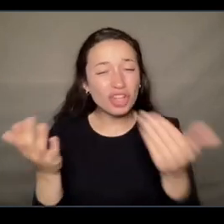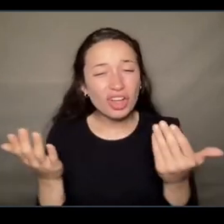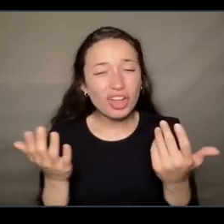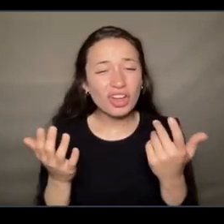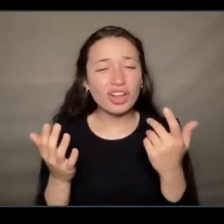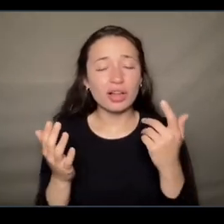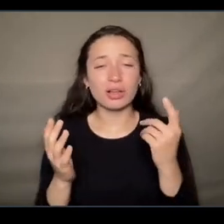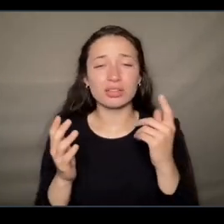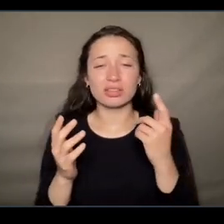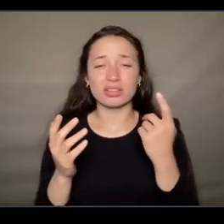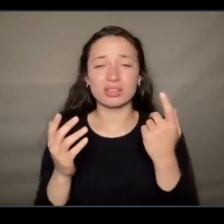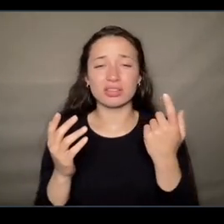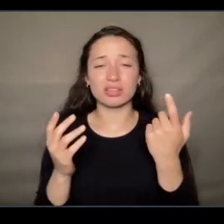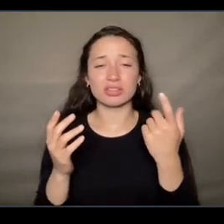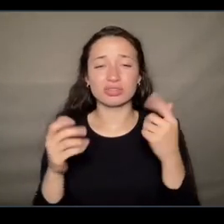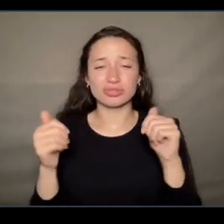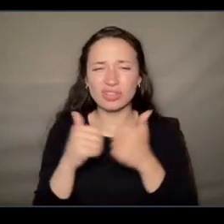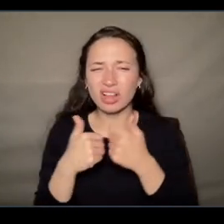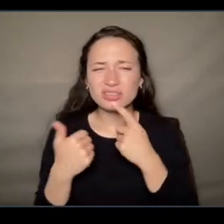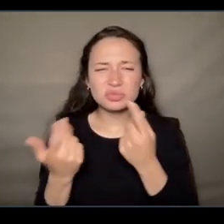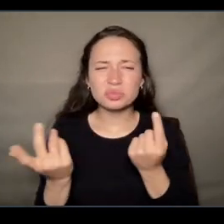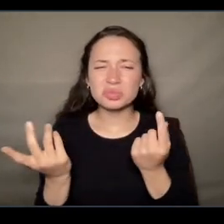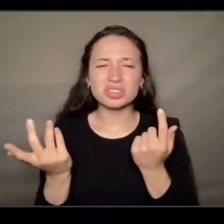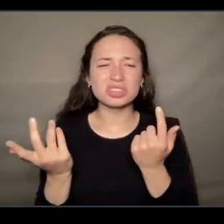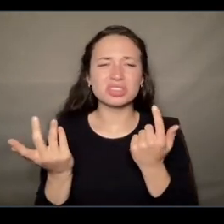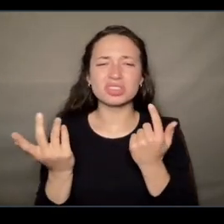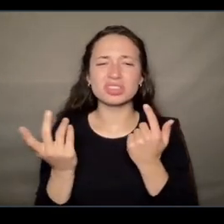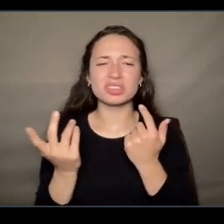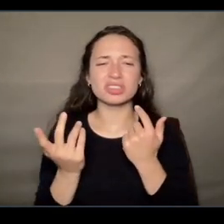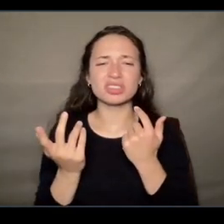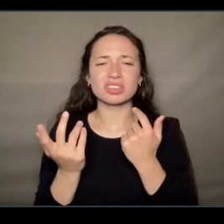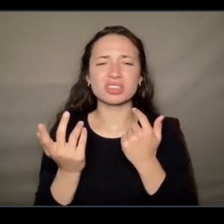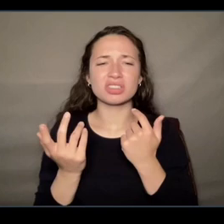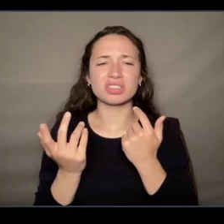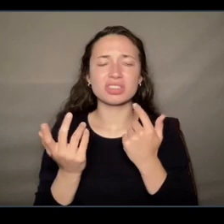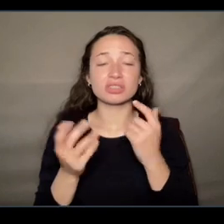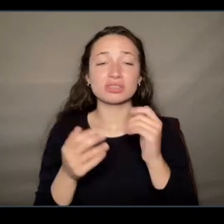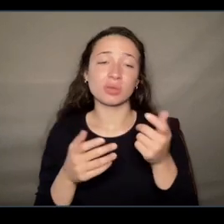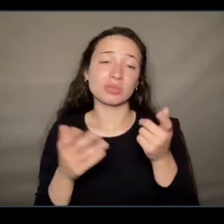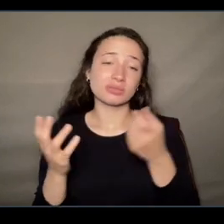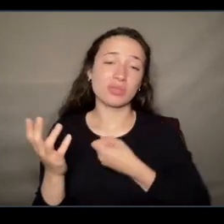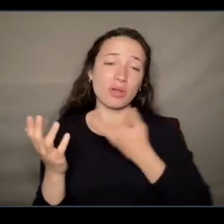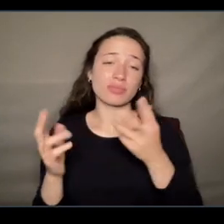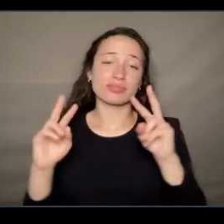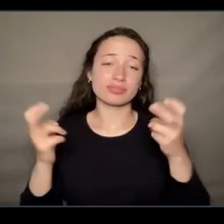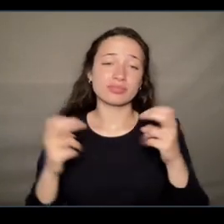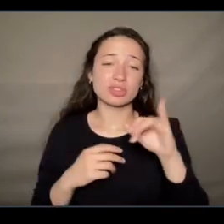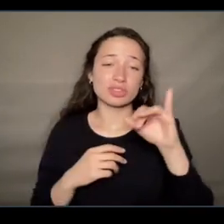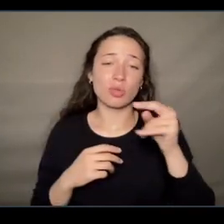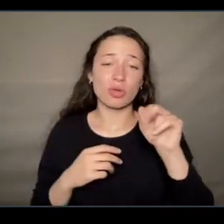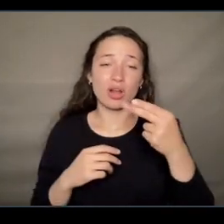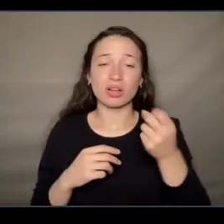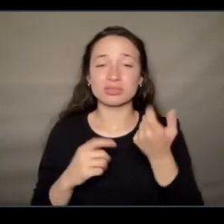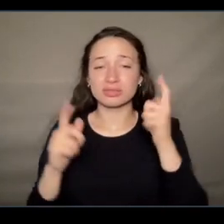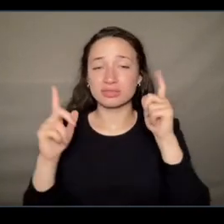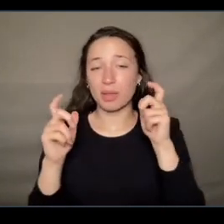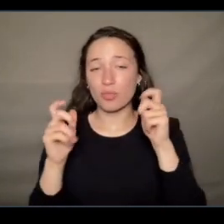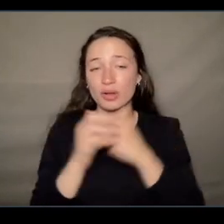good? As well as challenge. So this poem is called Jonah's Camera.